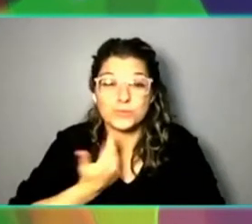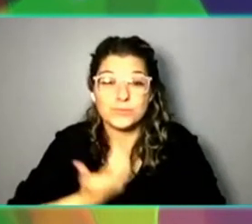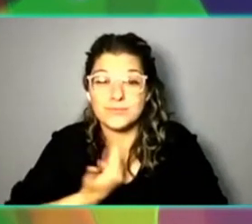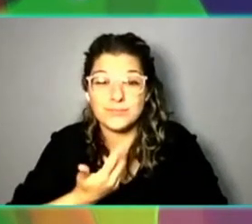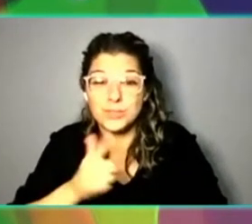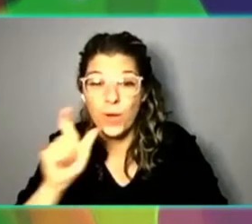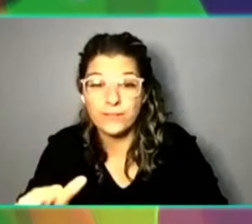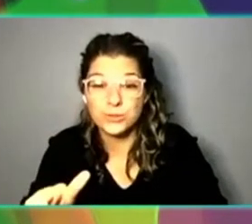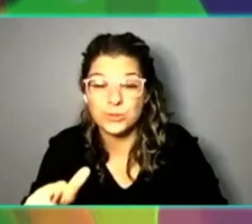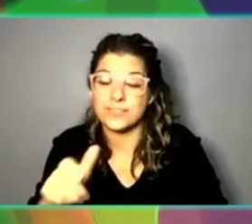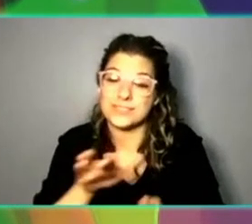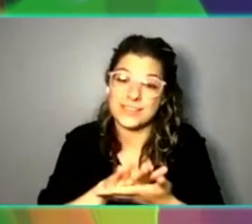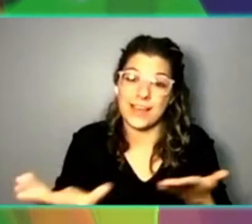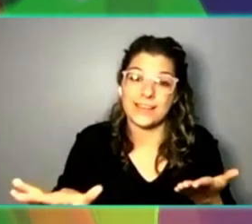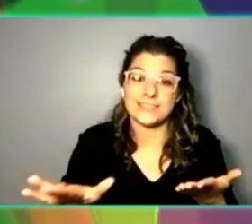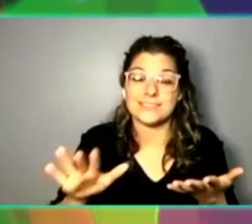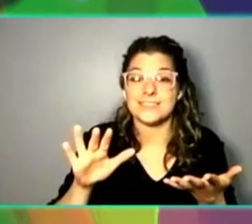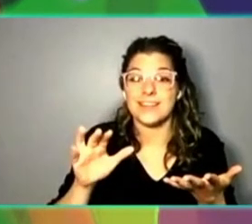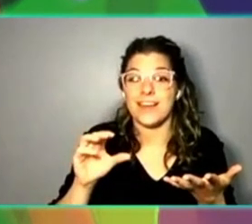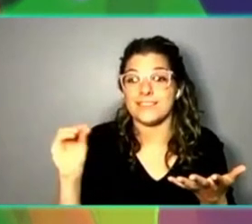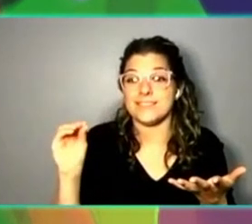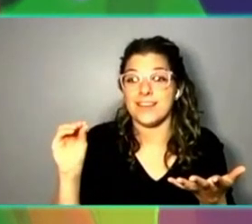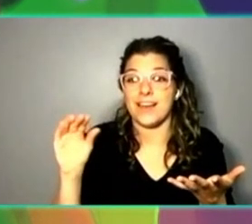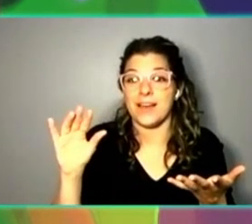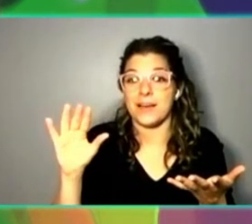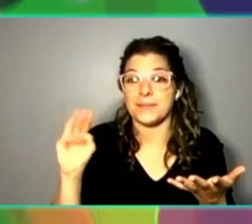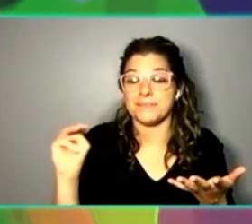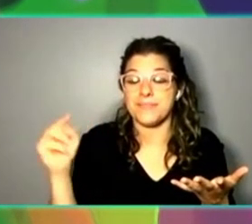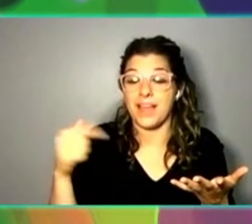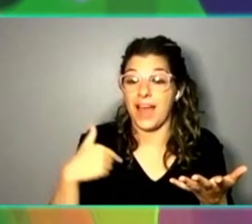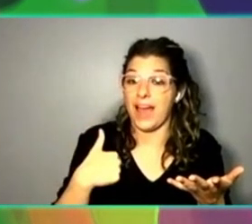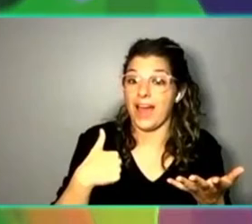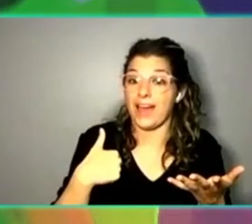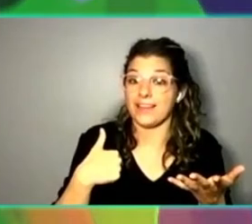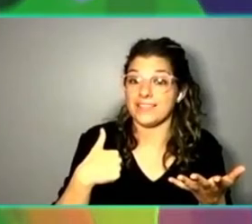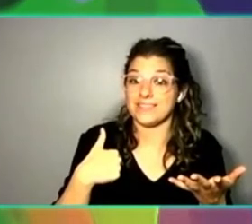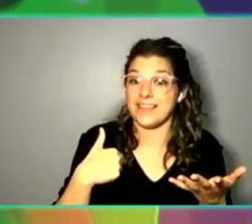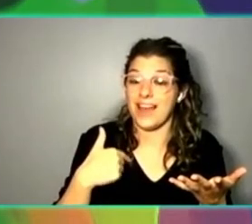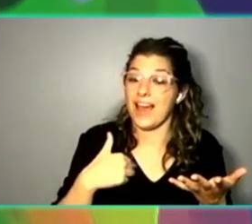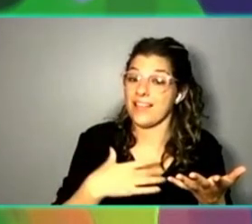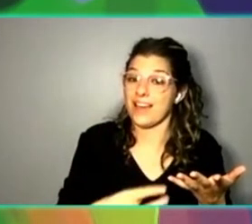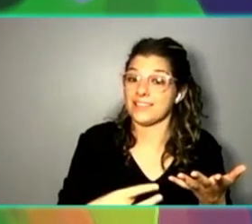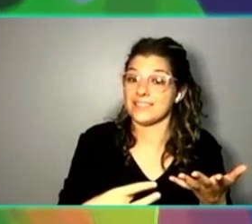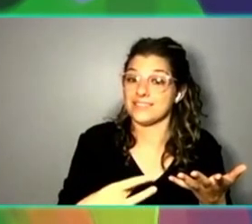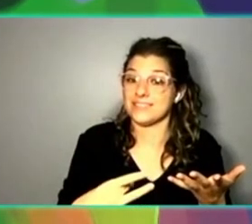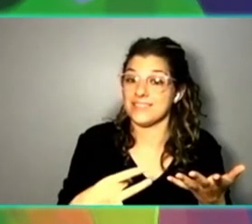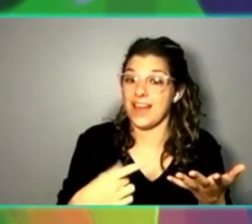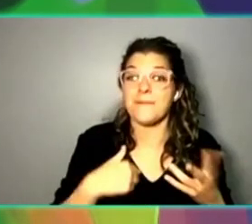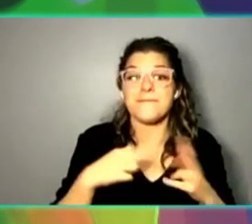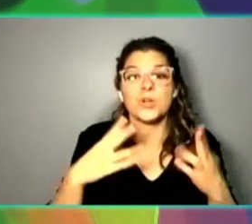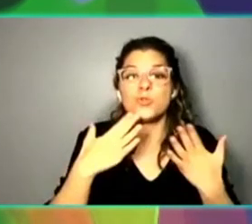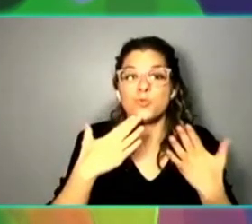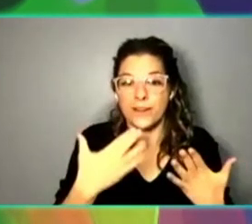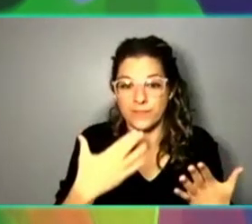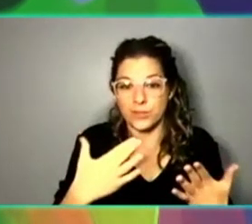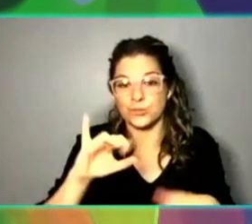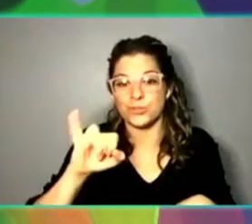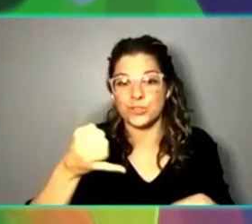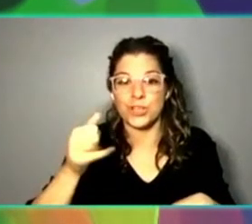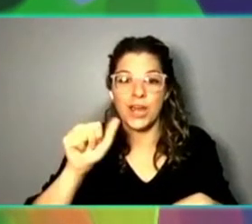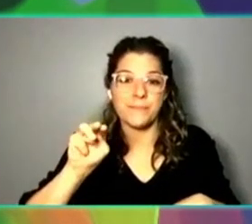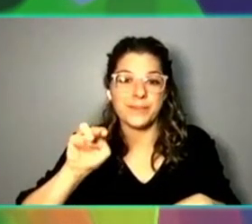nice. And I like, I'm very grateful to Jamila for